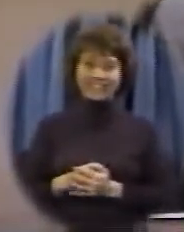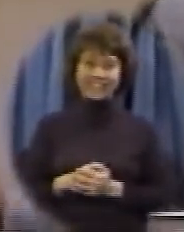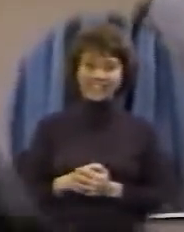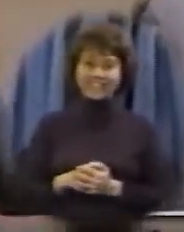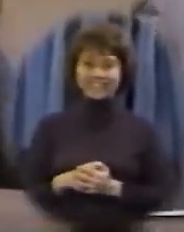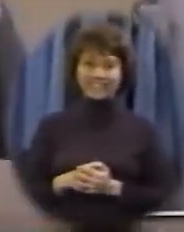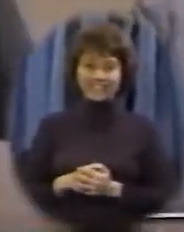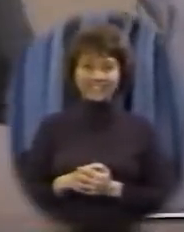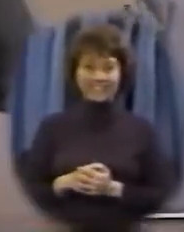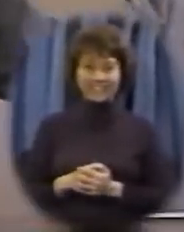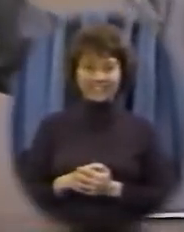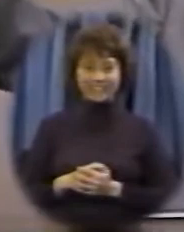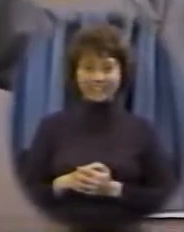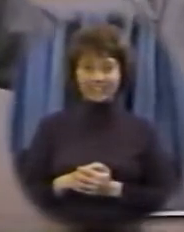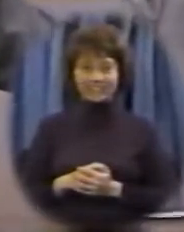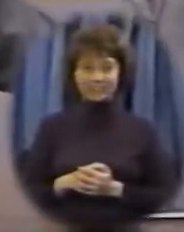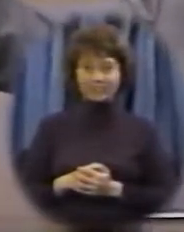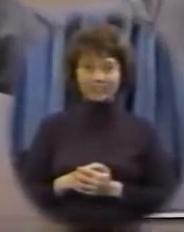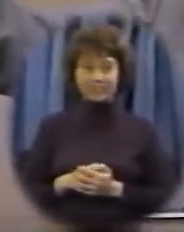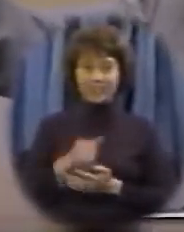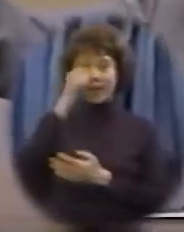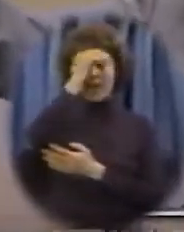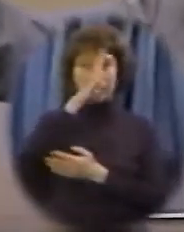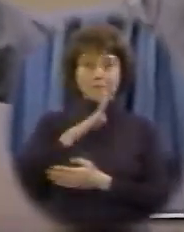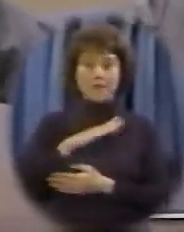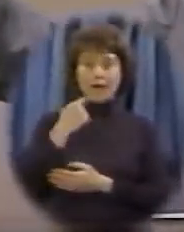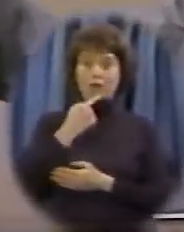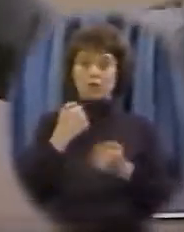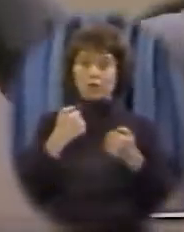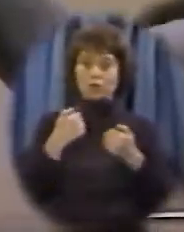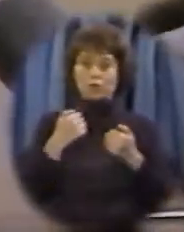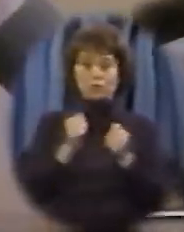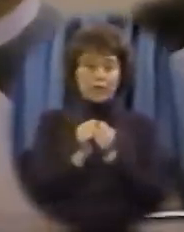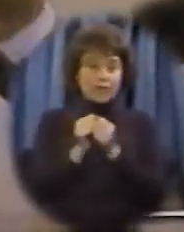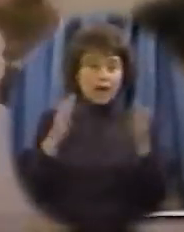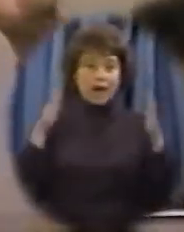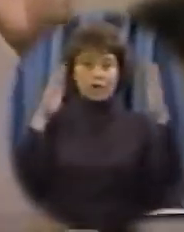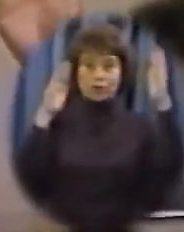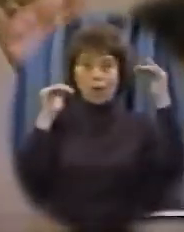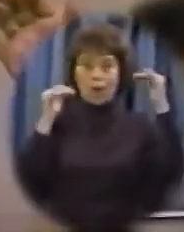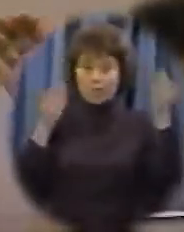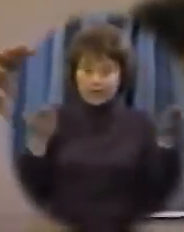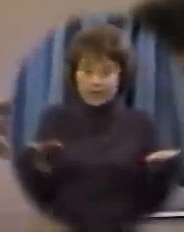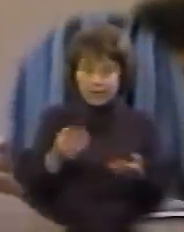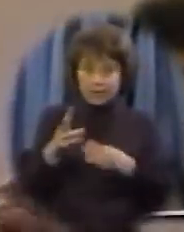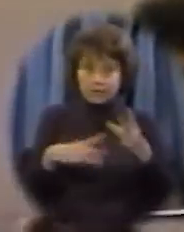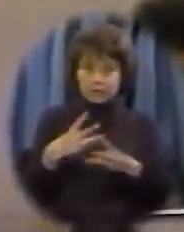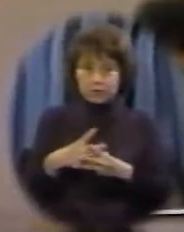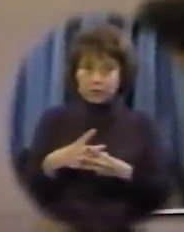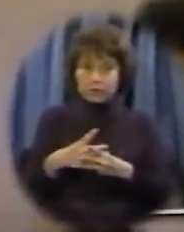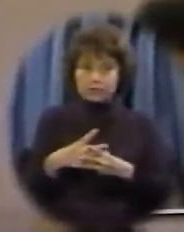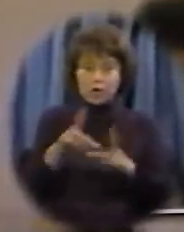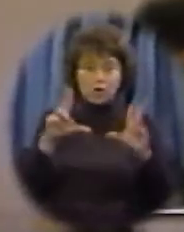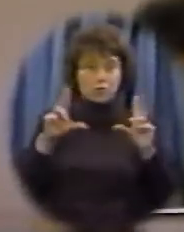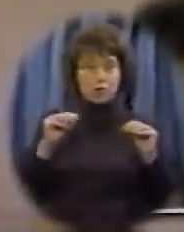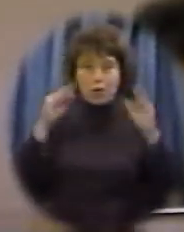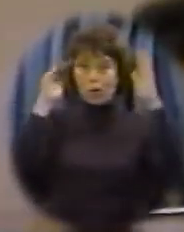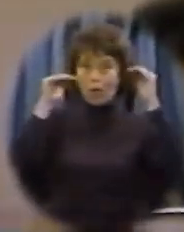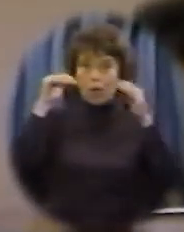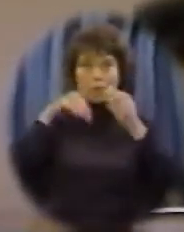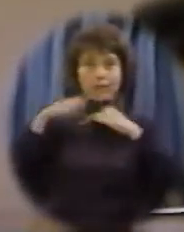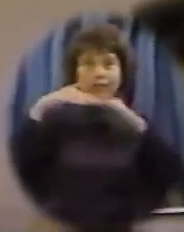The man who denies it stands without any hope in this world and in the world to come. And in the world to come. He